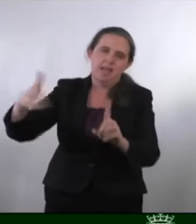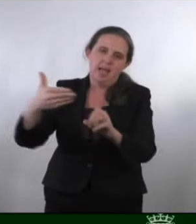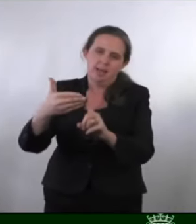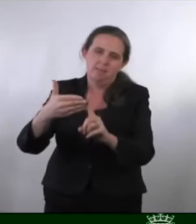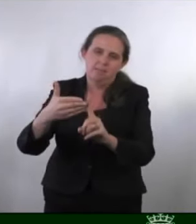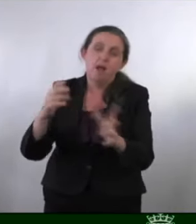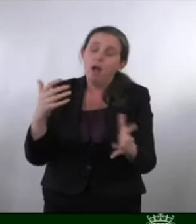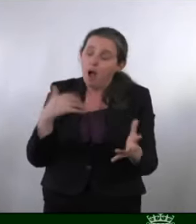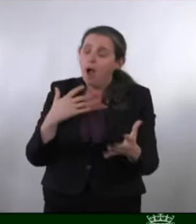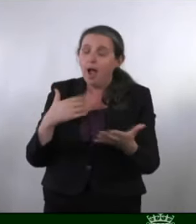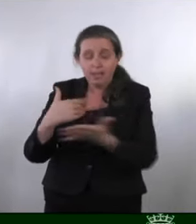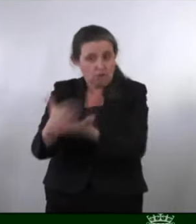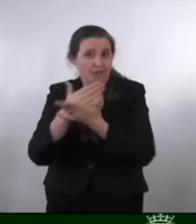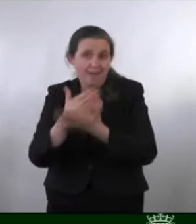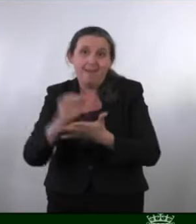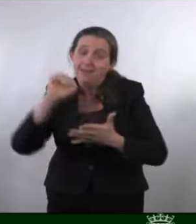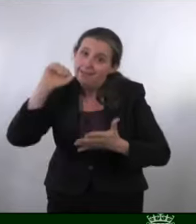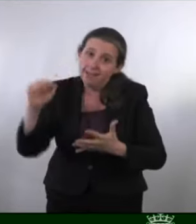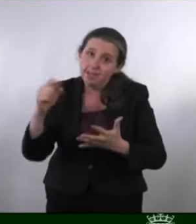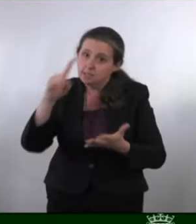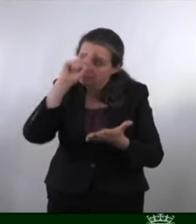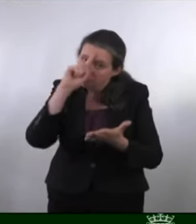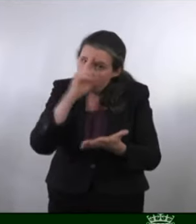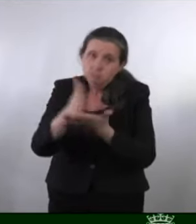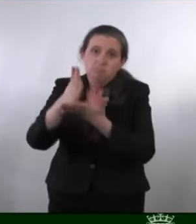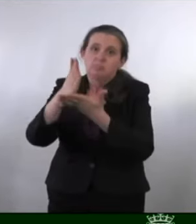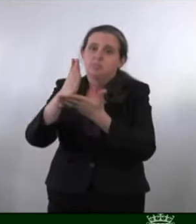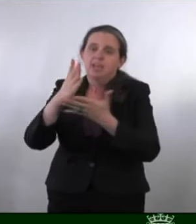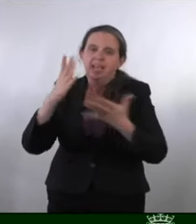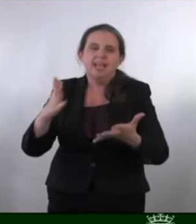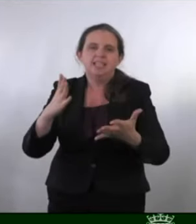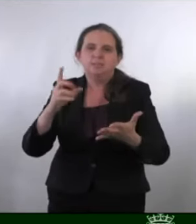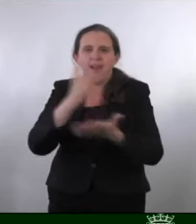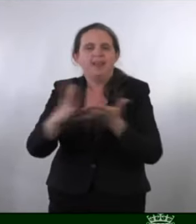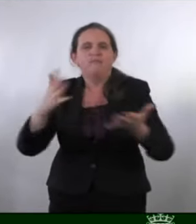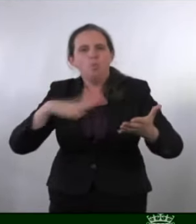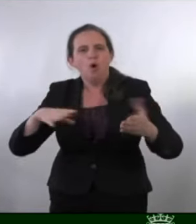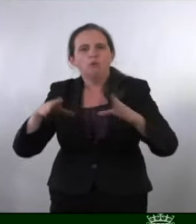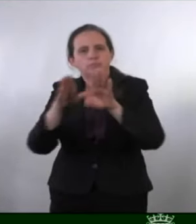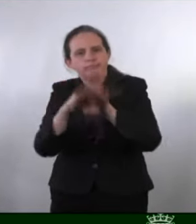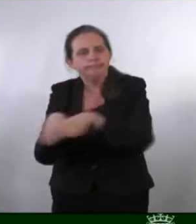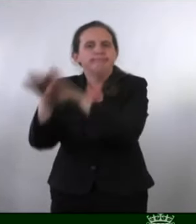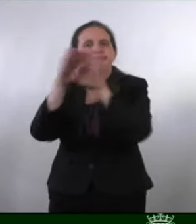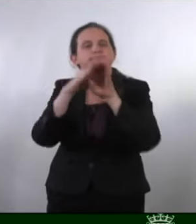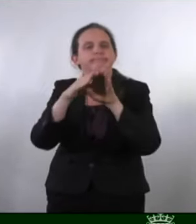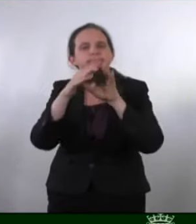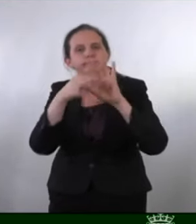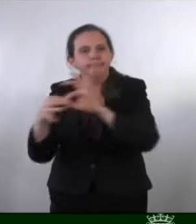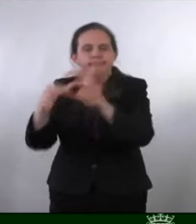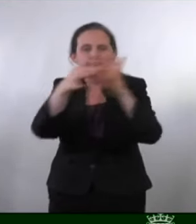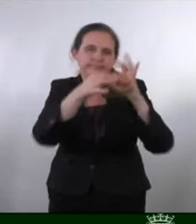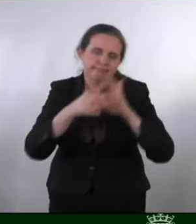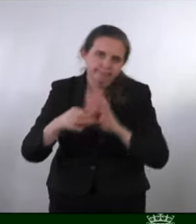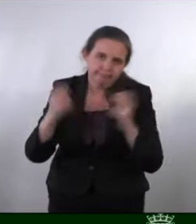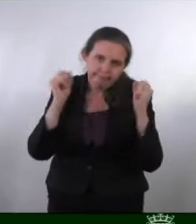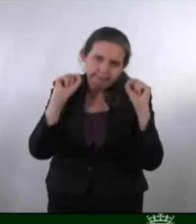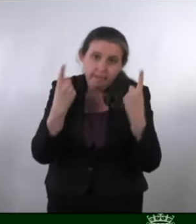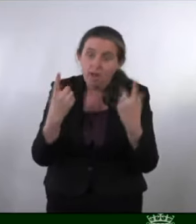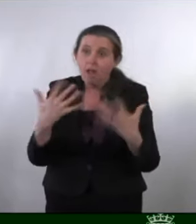share, and his fundamental libertarian yearnings, which I also share. And I love Christmas. I